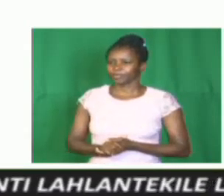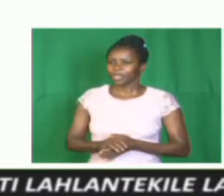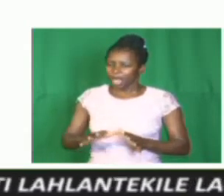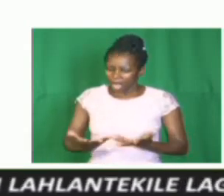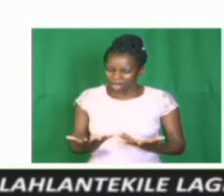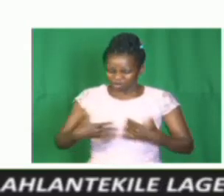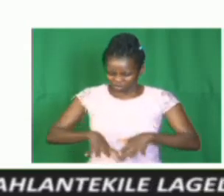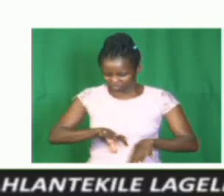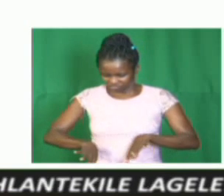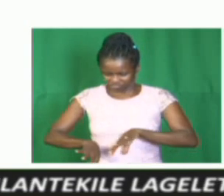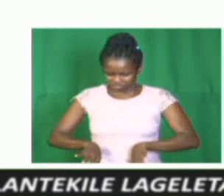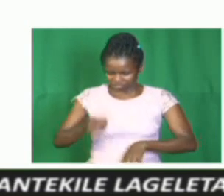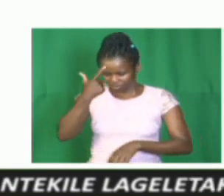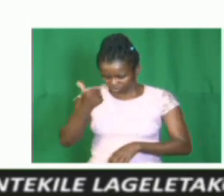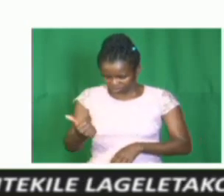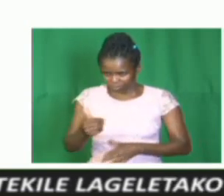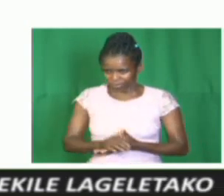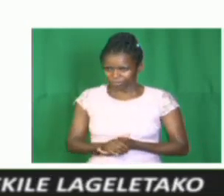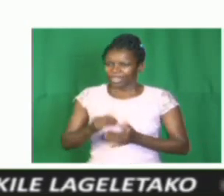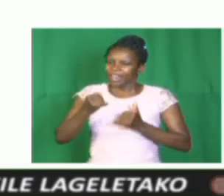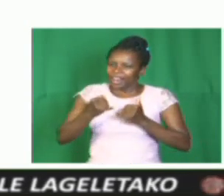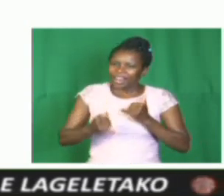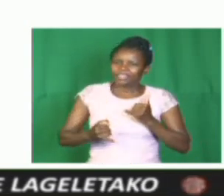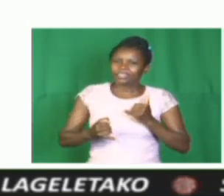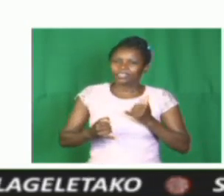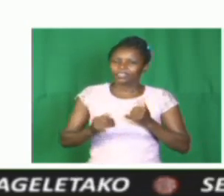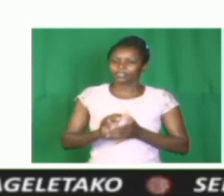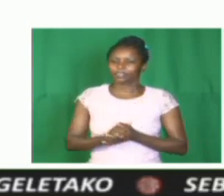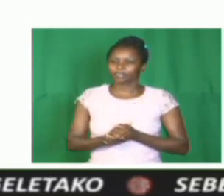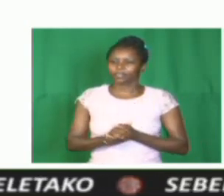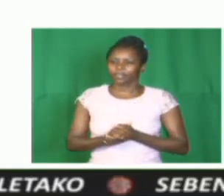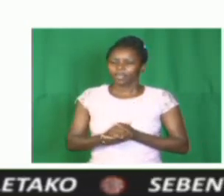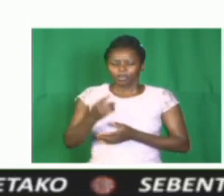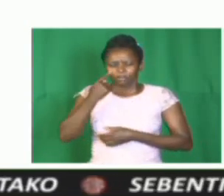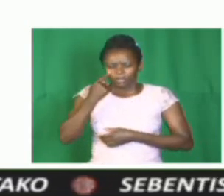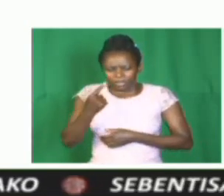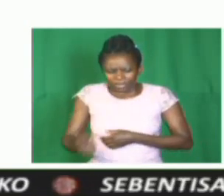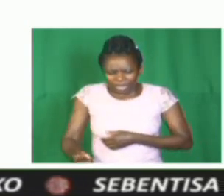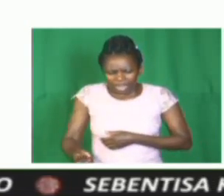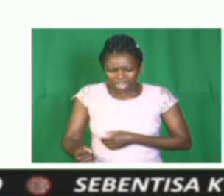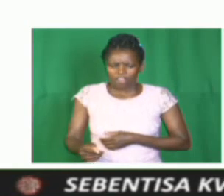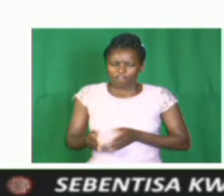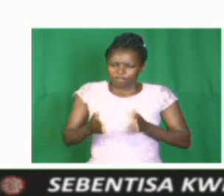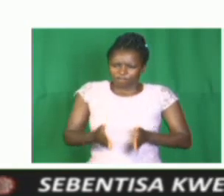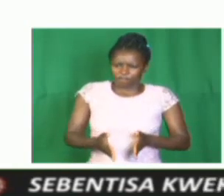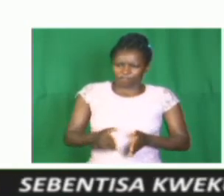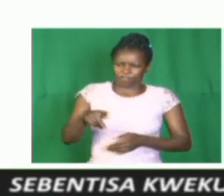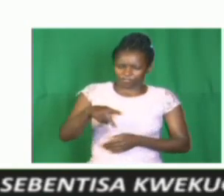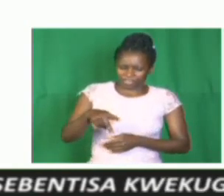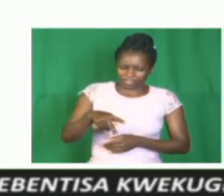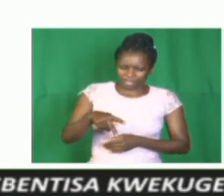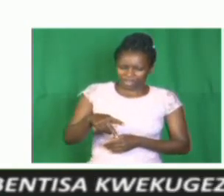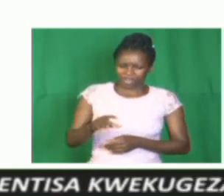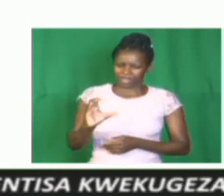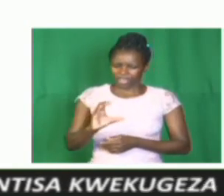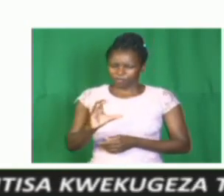separating mixtures. And then lastly, you must be able to identify physical and chemical